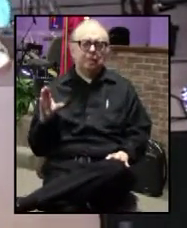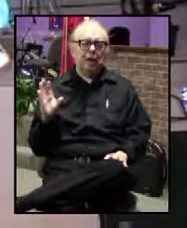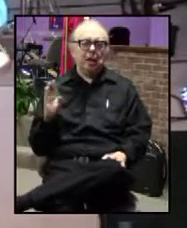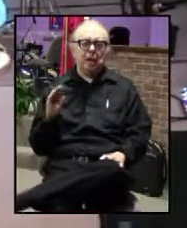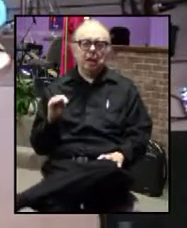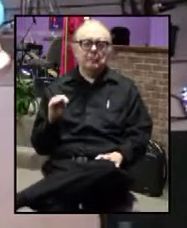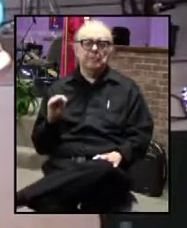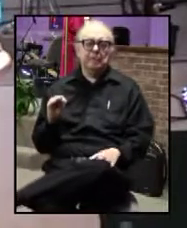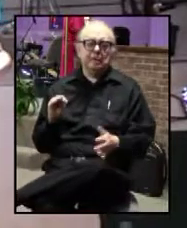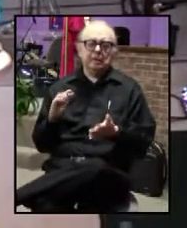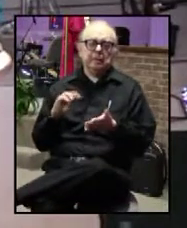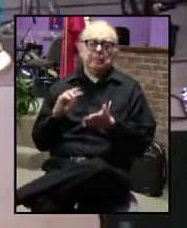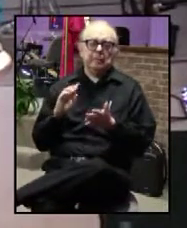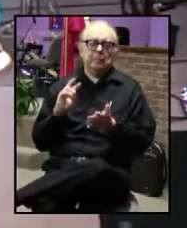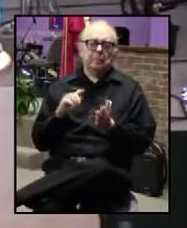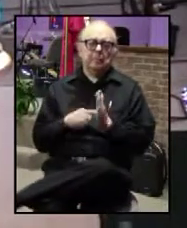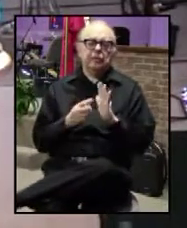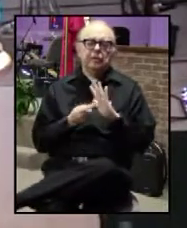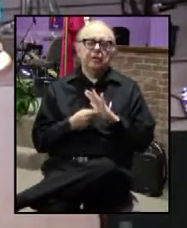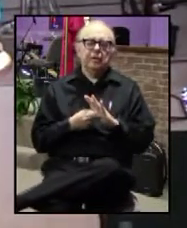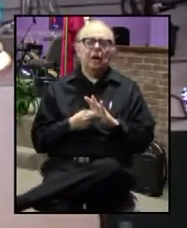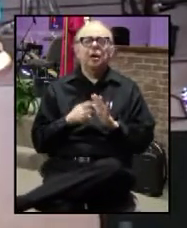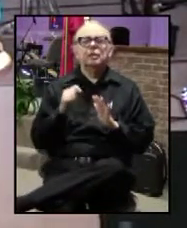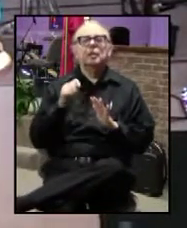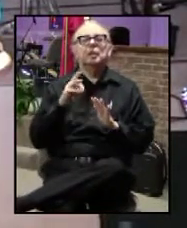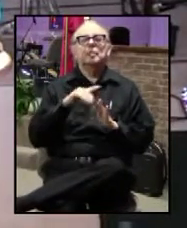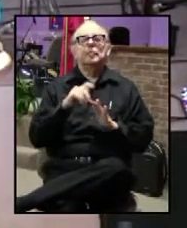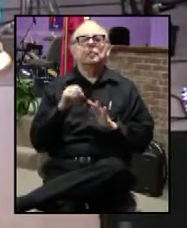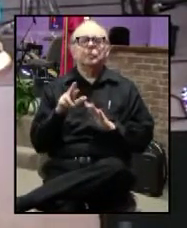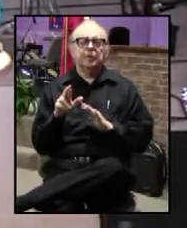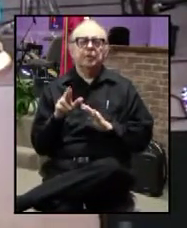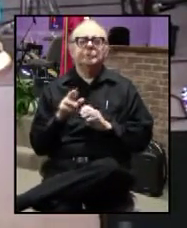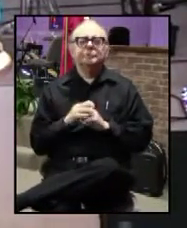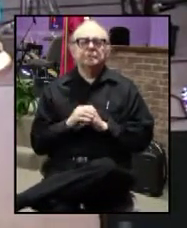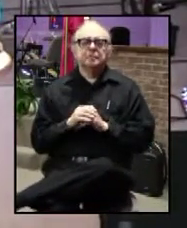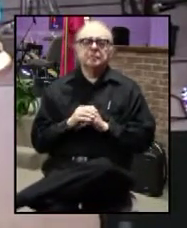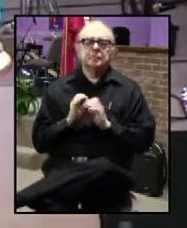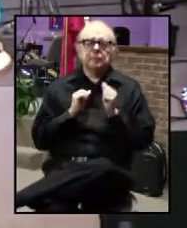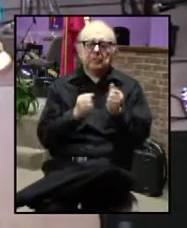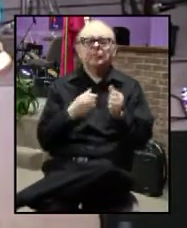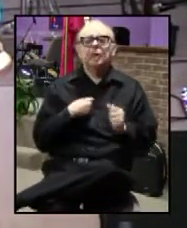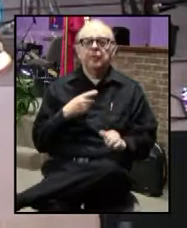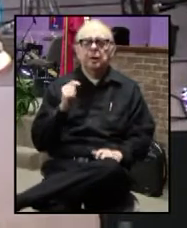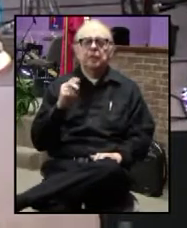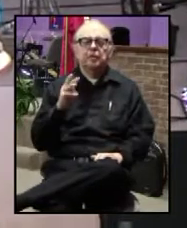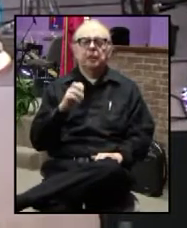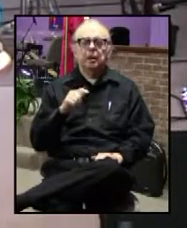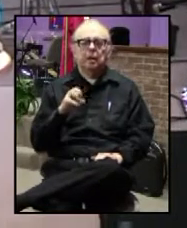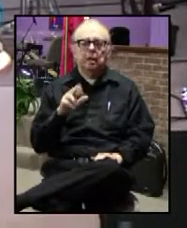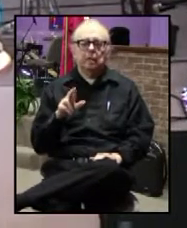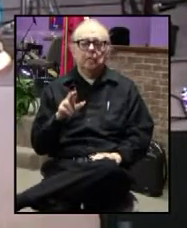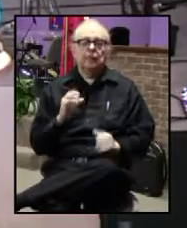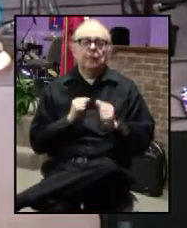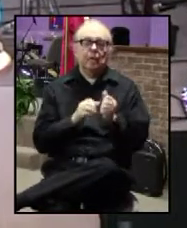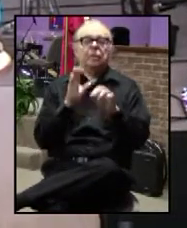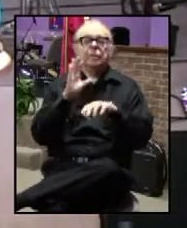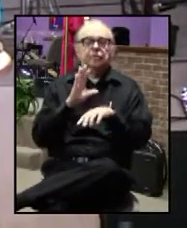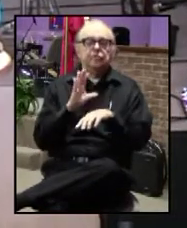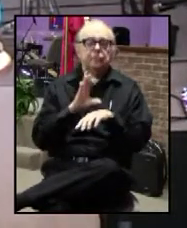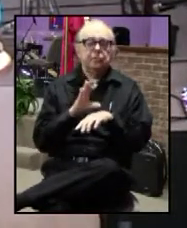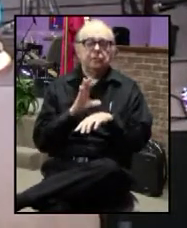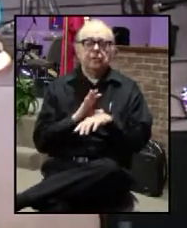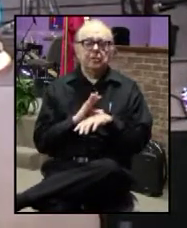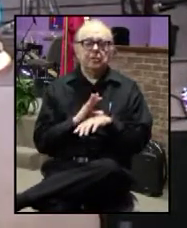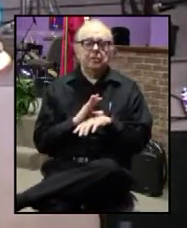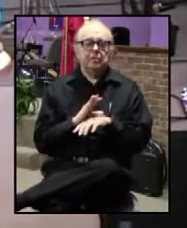Middletown. So we're there on Twitter. And then if you follow either me or follow the church, you